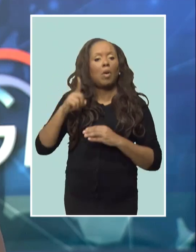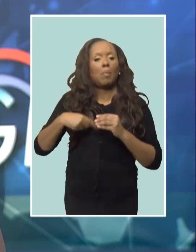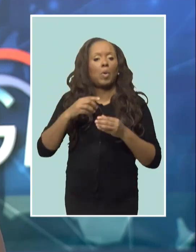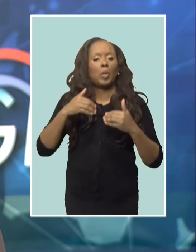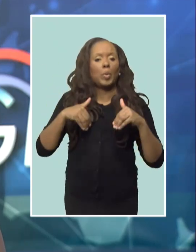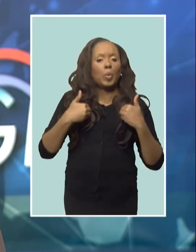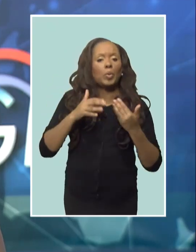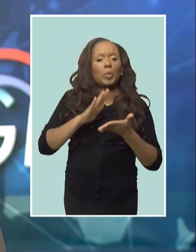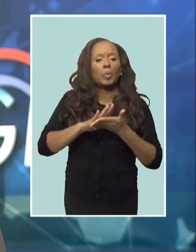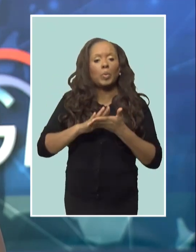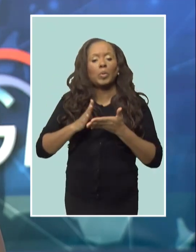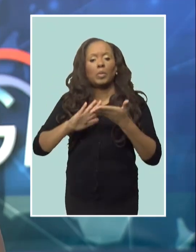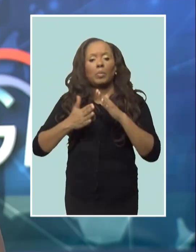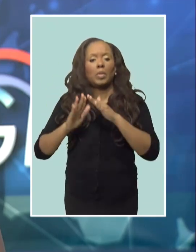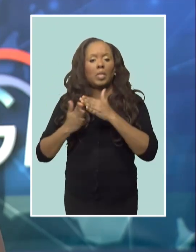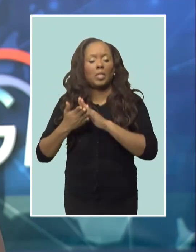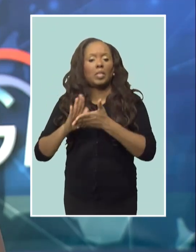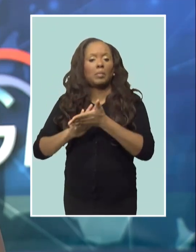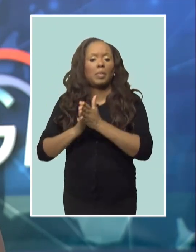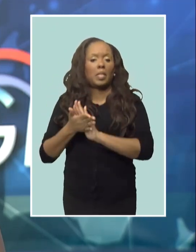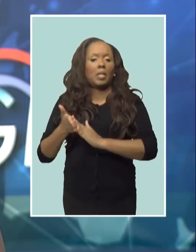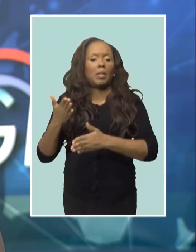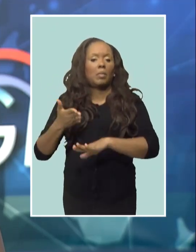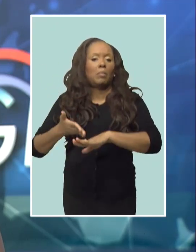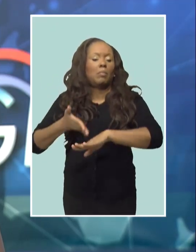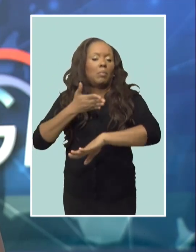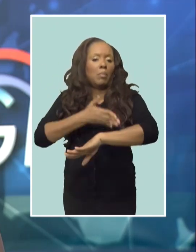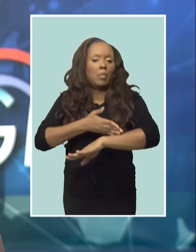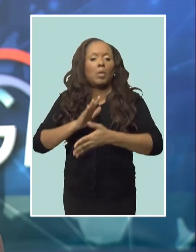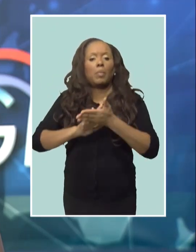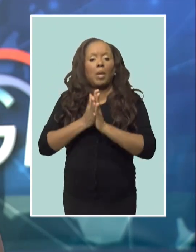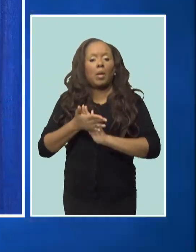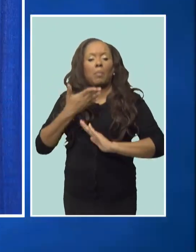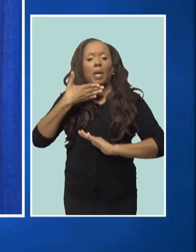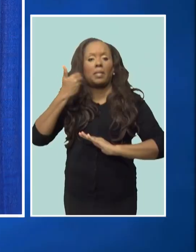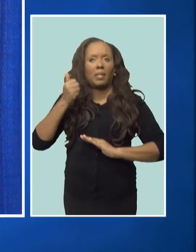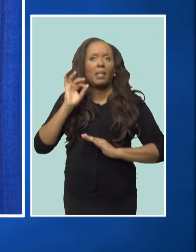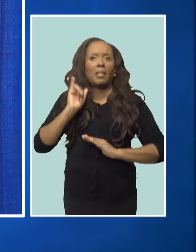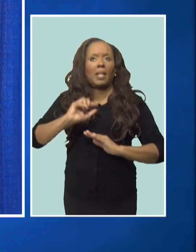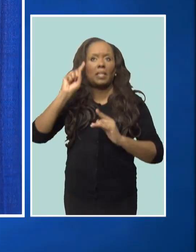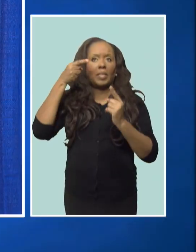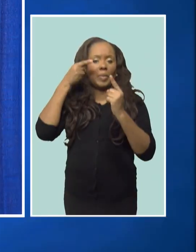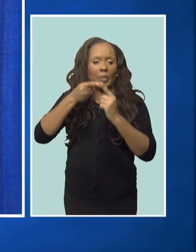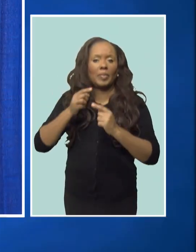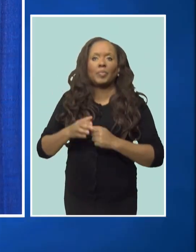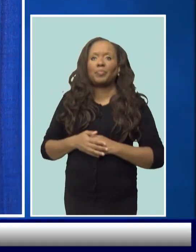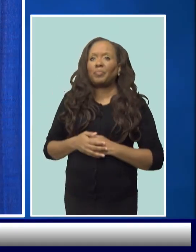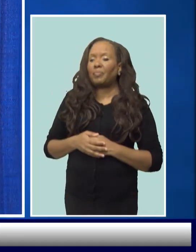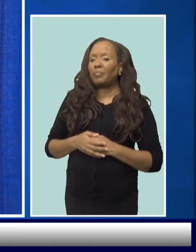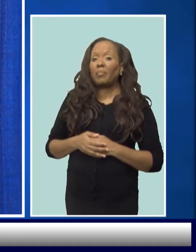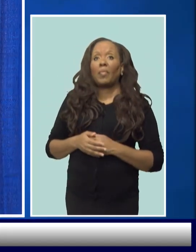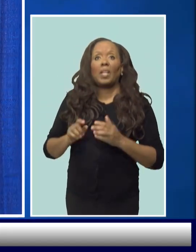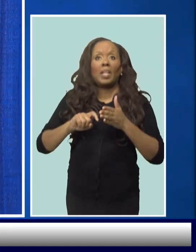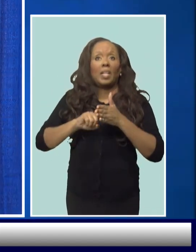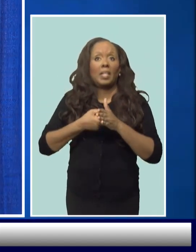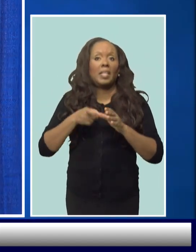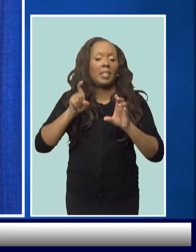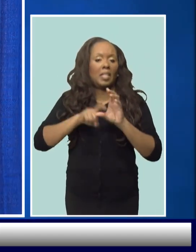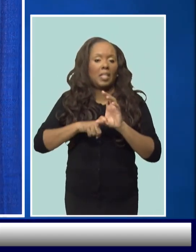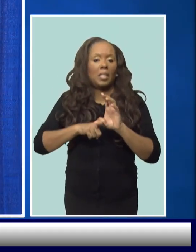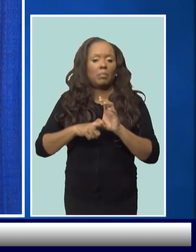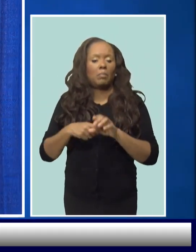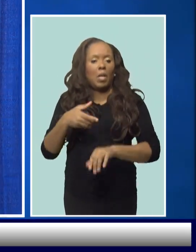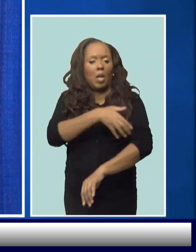communities to be better, and that is the main purpose of the organization. Key Club has empowered young people to